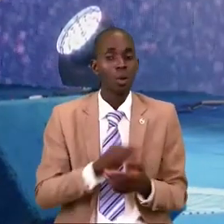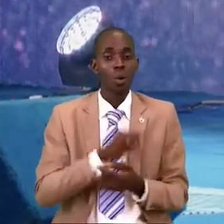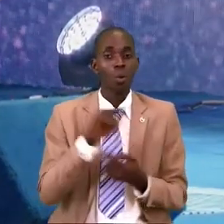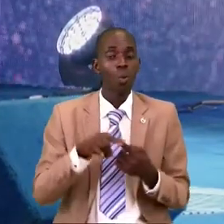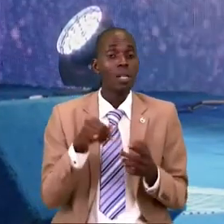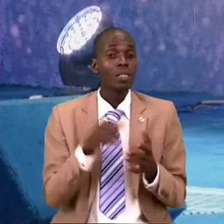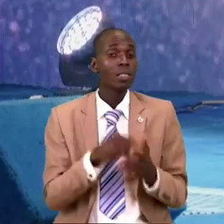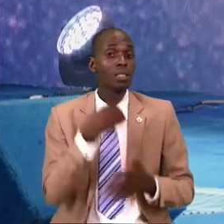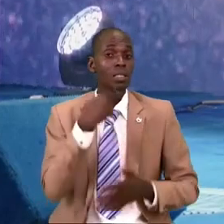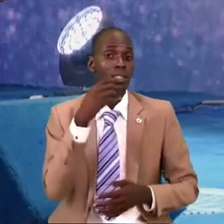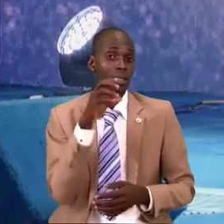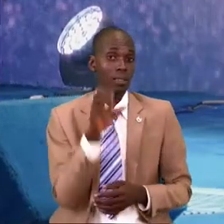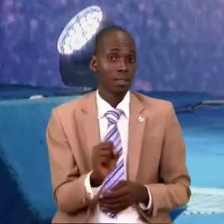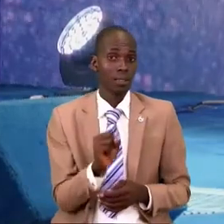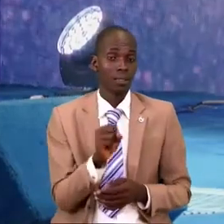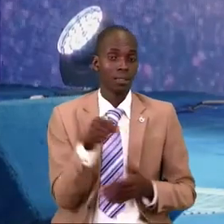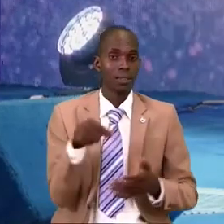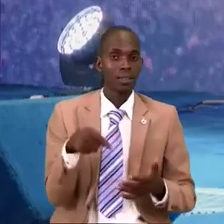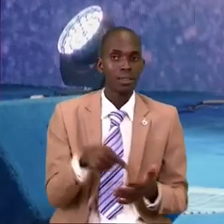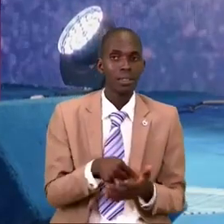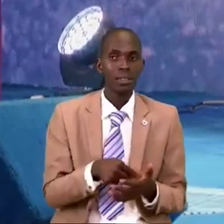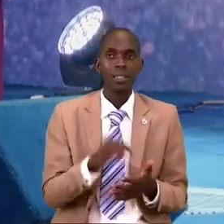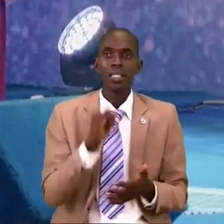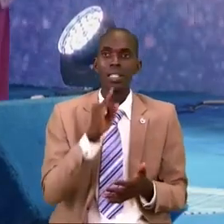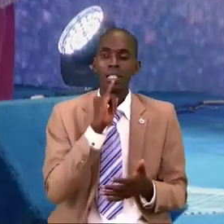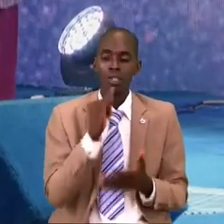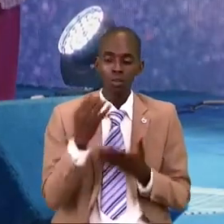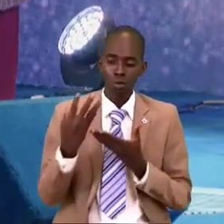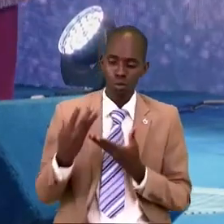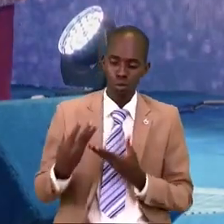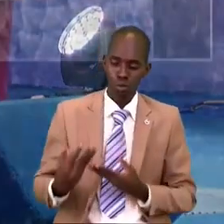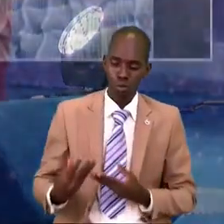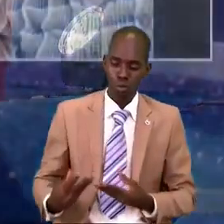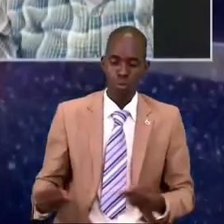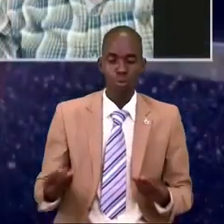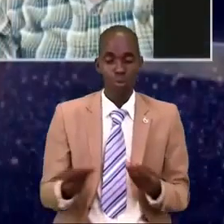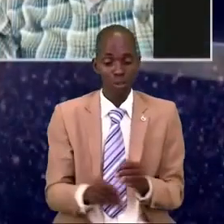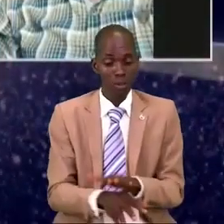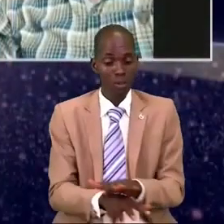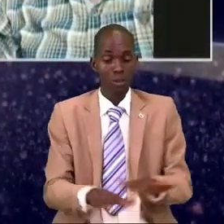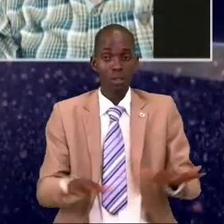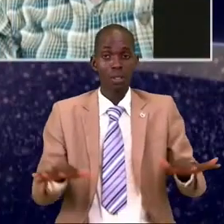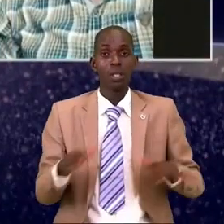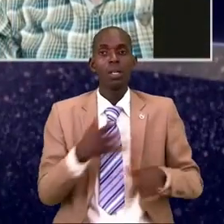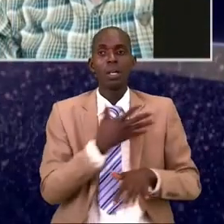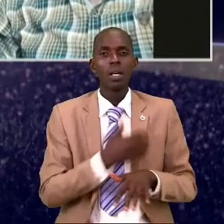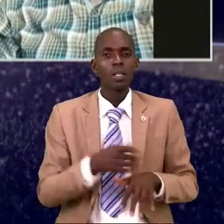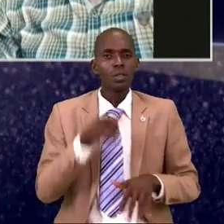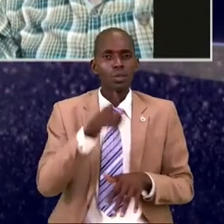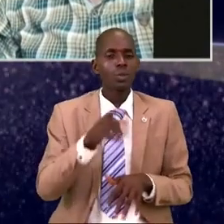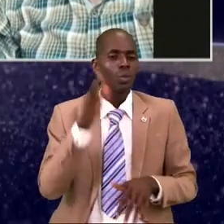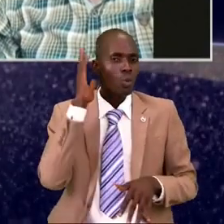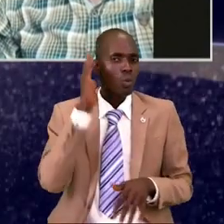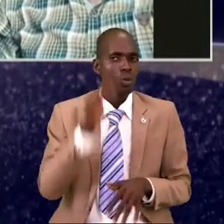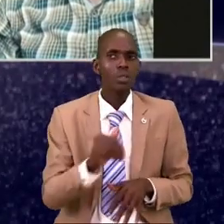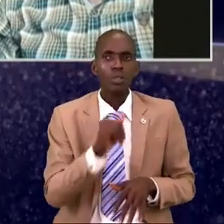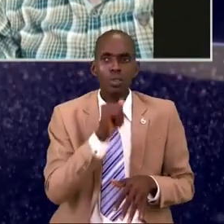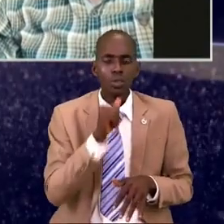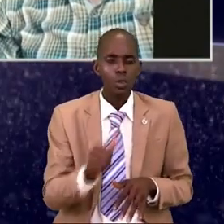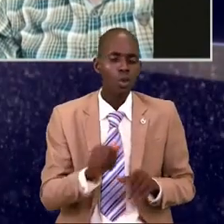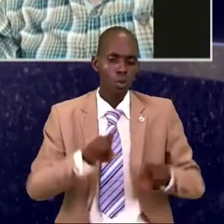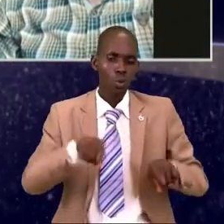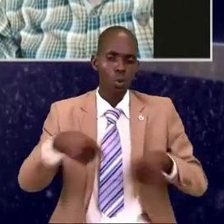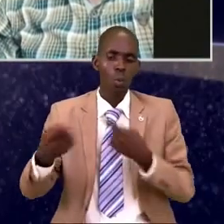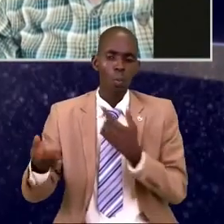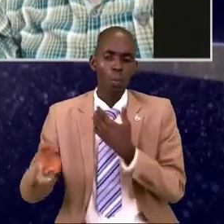leave like you came, what it means is you came in unrighteous, you go